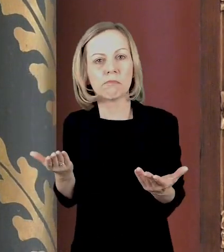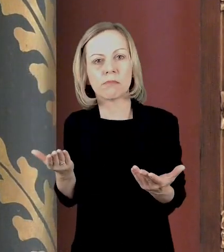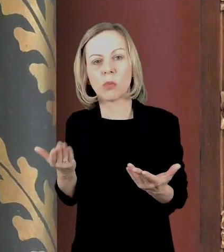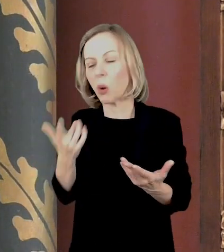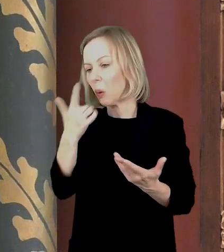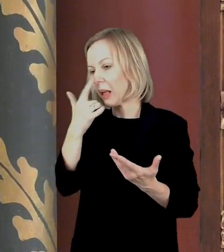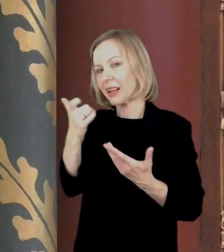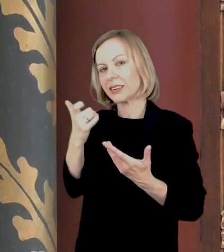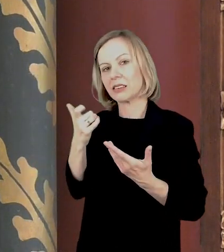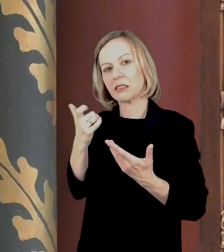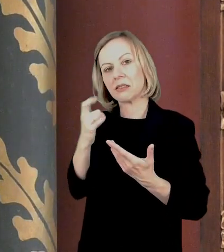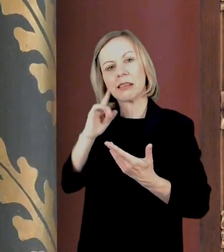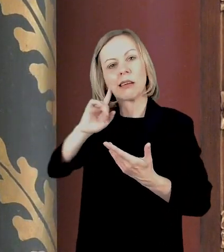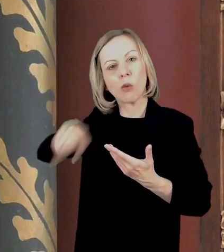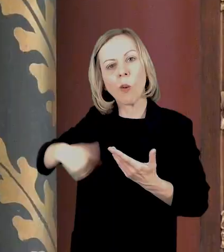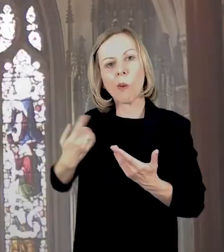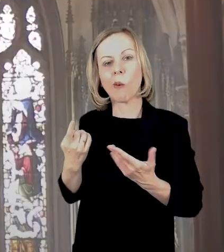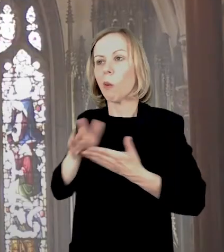and God's kingdom.